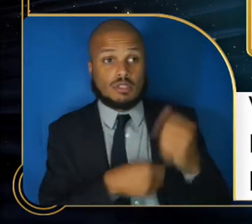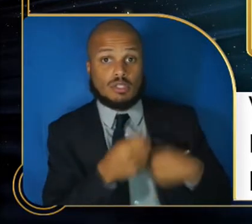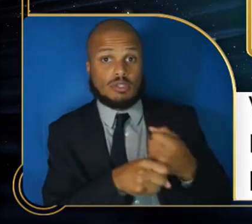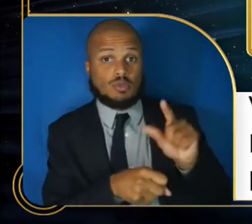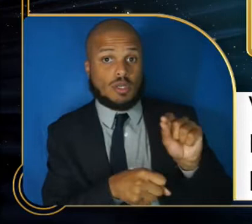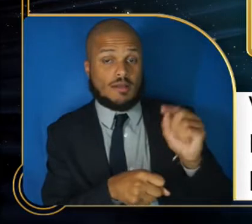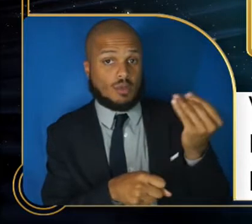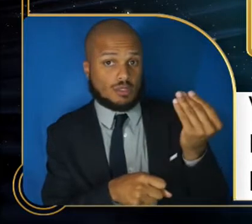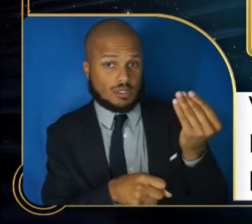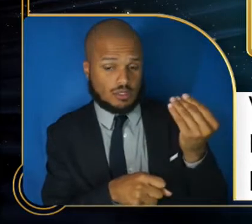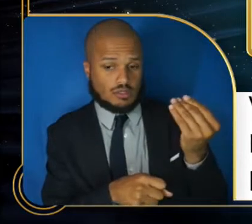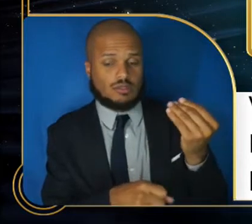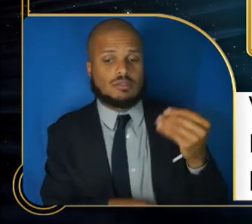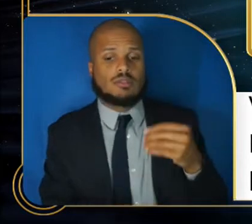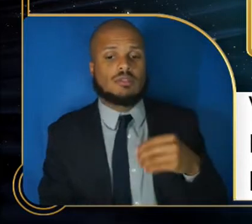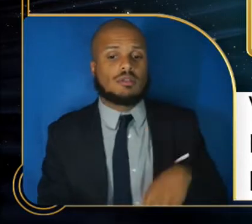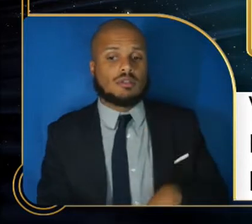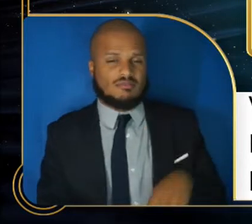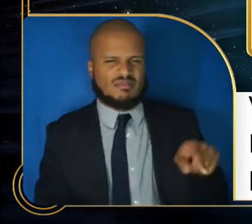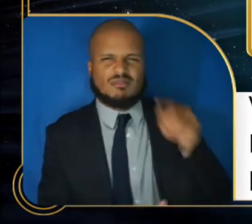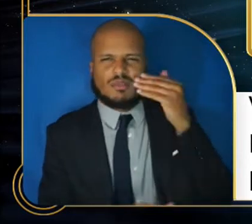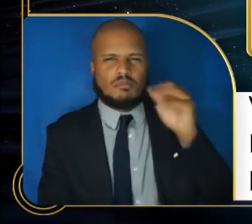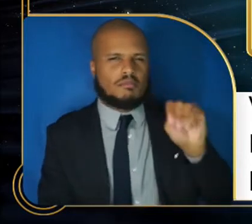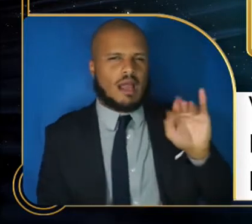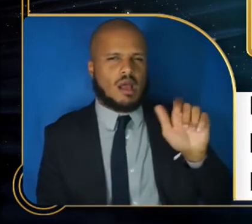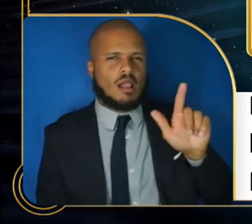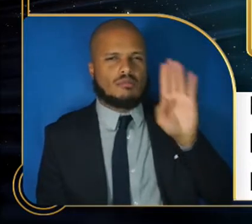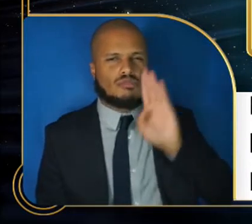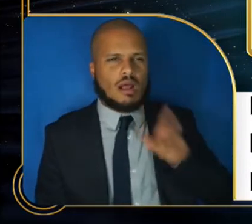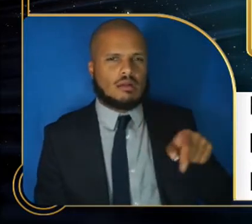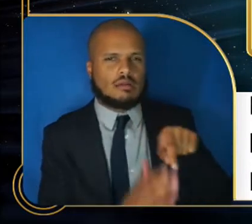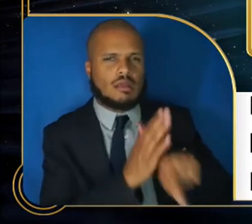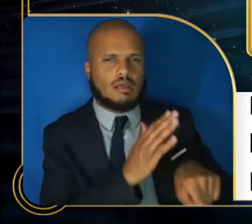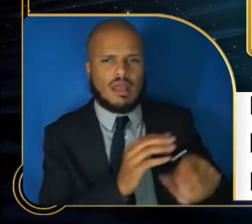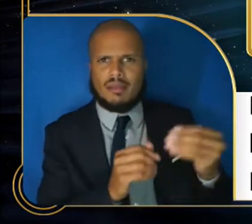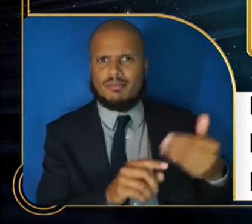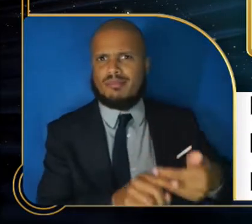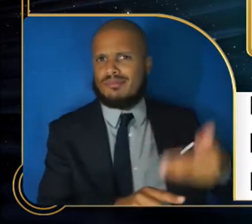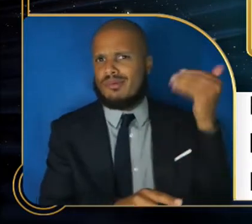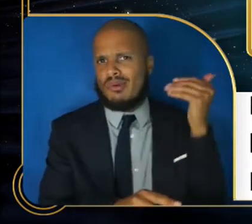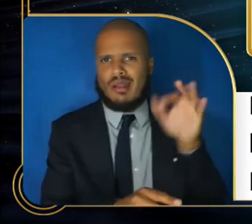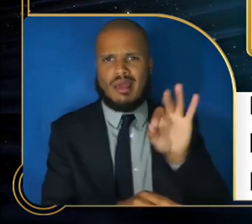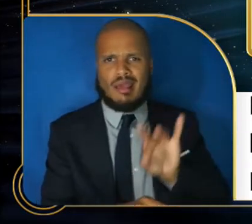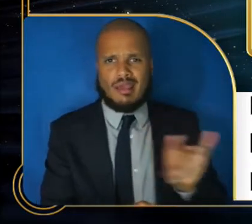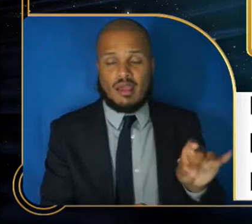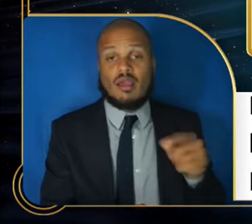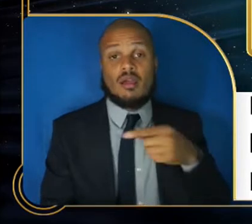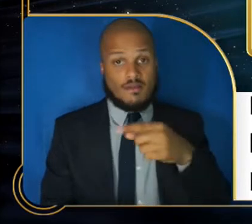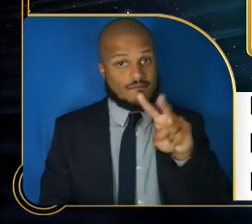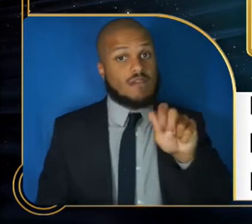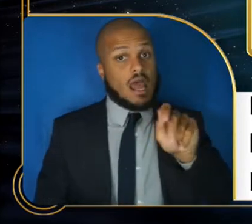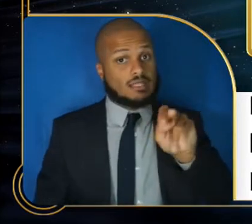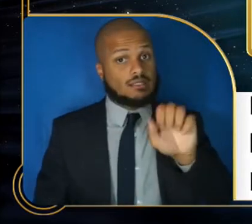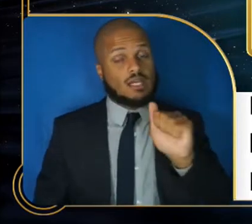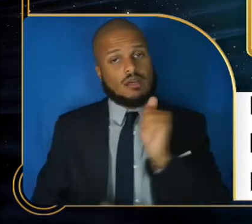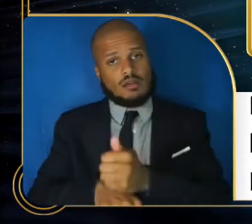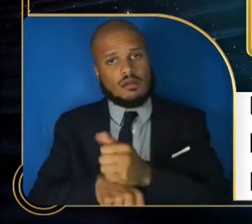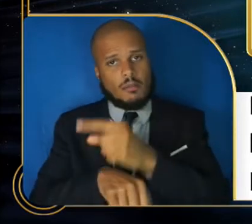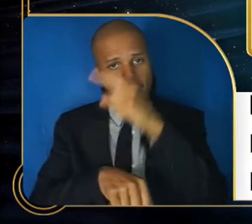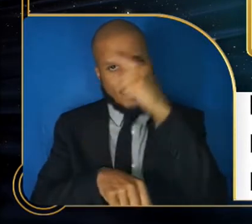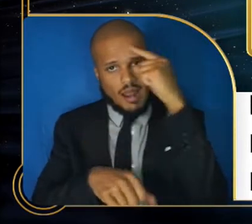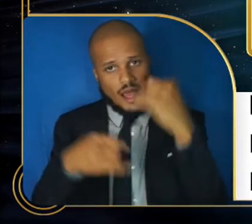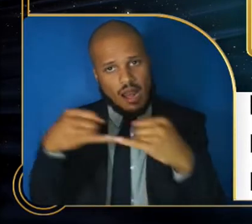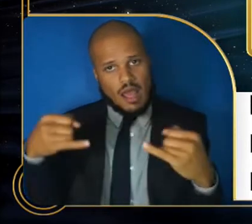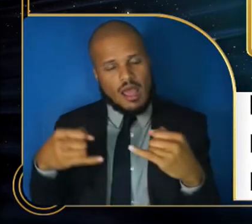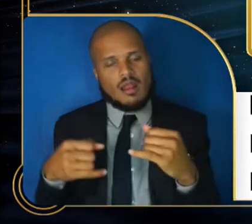the killing of Michael Brown, and long before 9/88, Vanessa started BlackLine to provide hope and